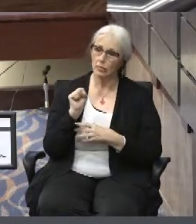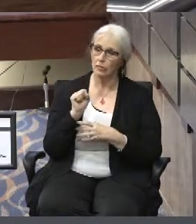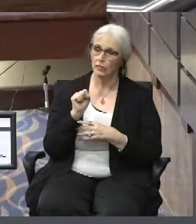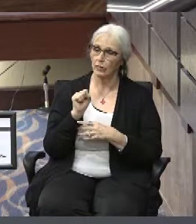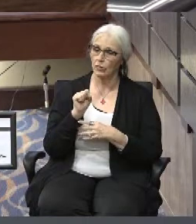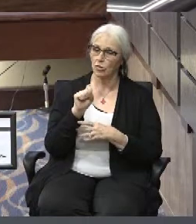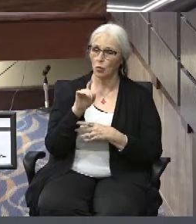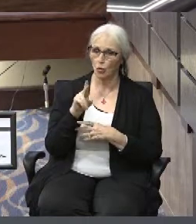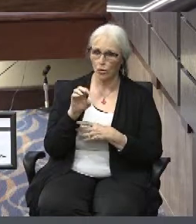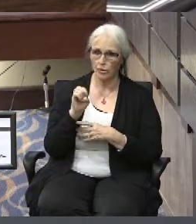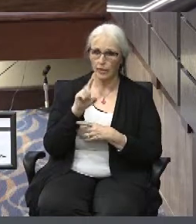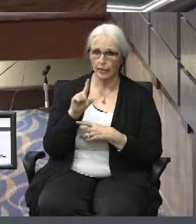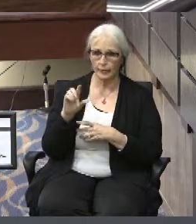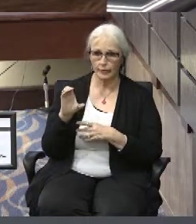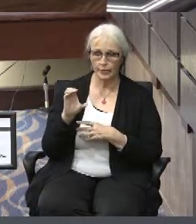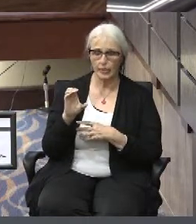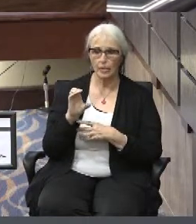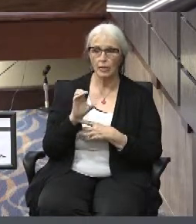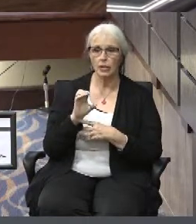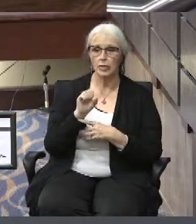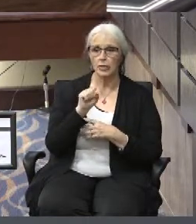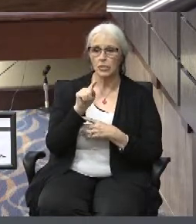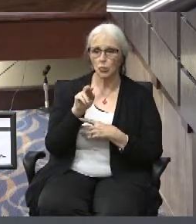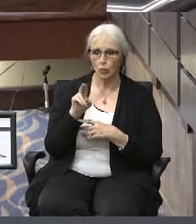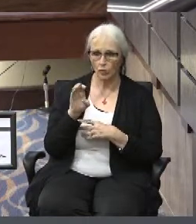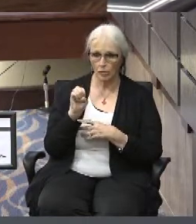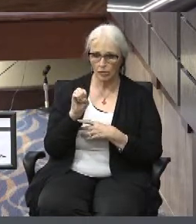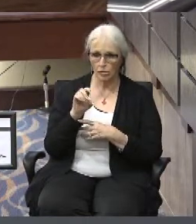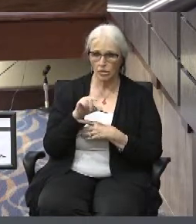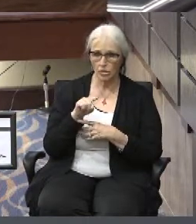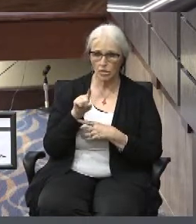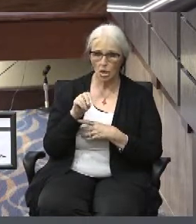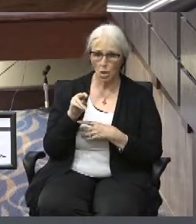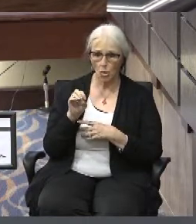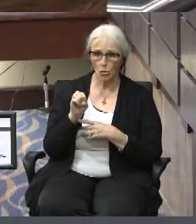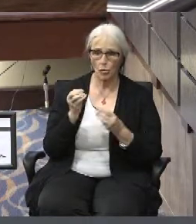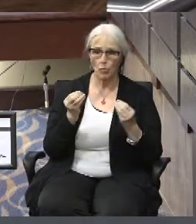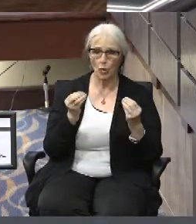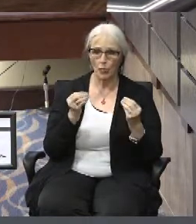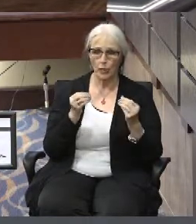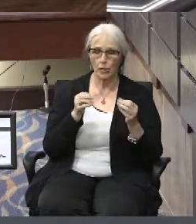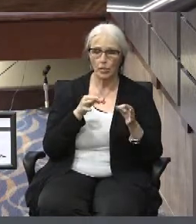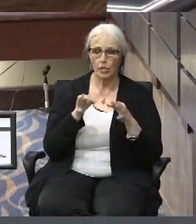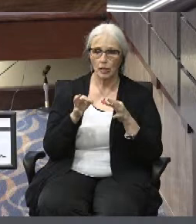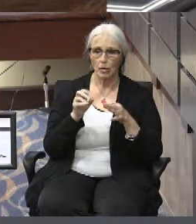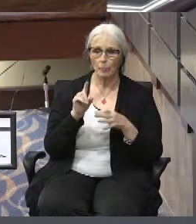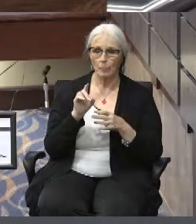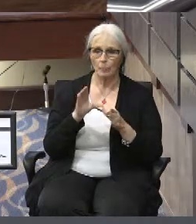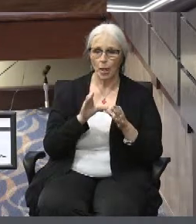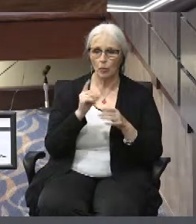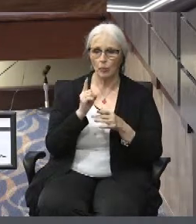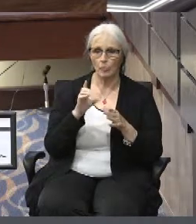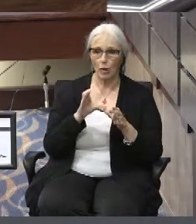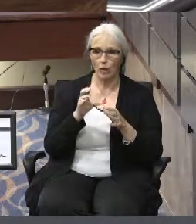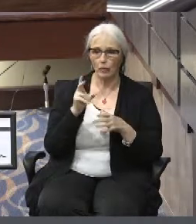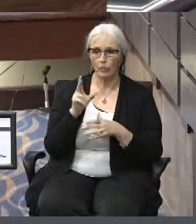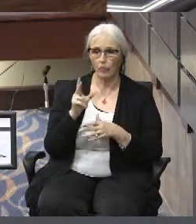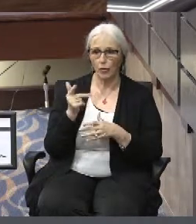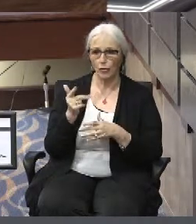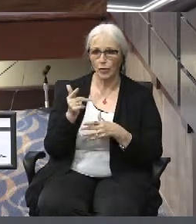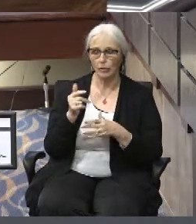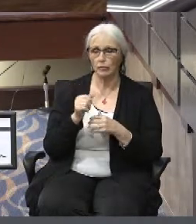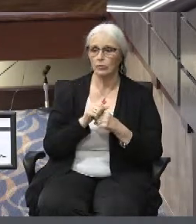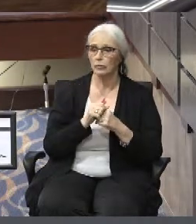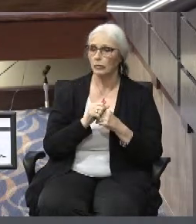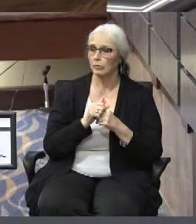Storage LLC for auto storage in M2 zoning district on property described as Lot 1, Block 13 of the LB Daughtry